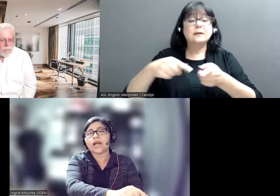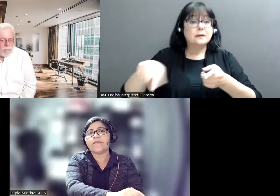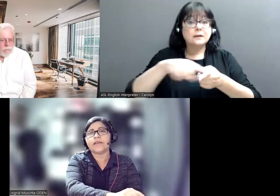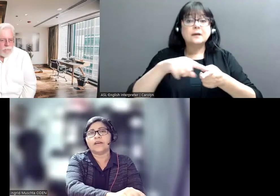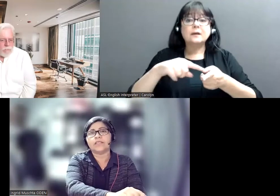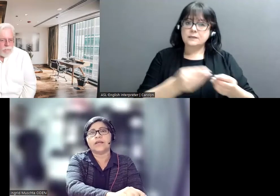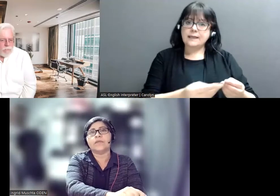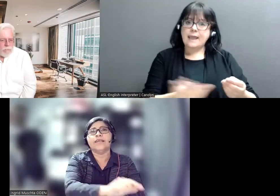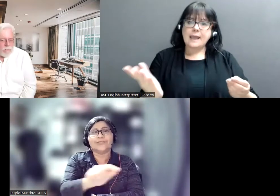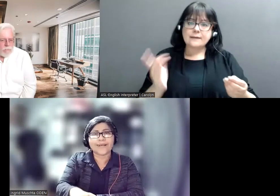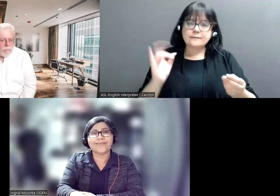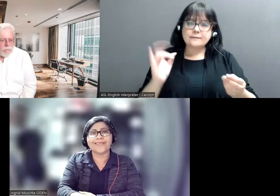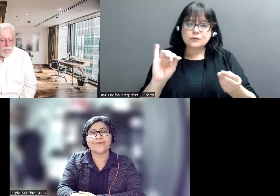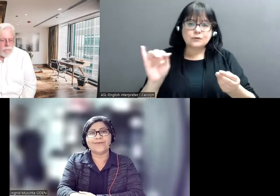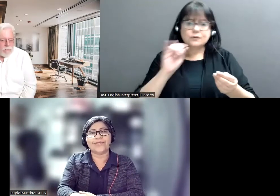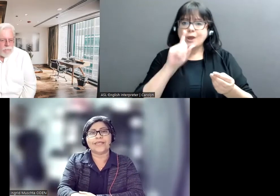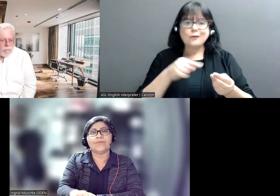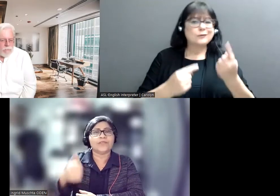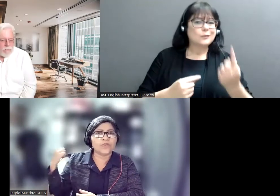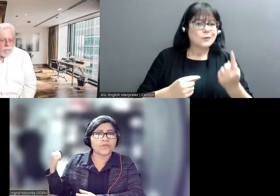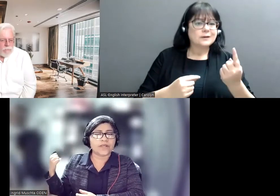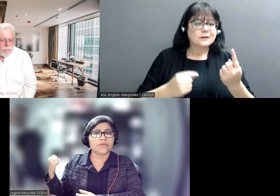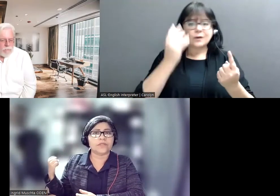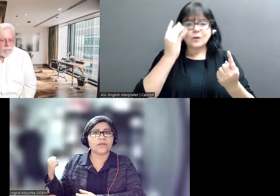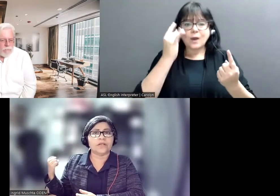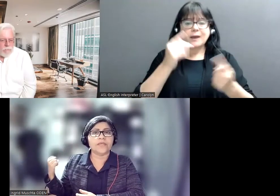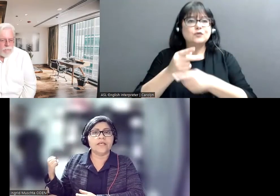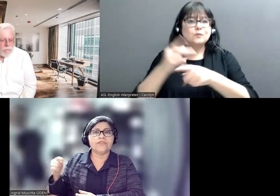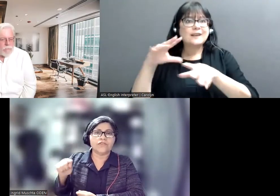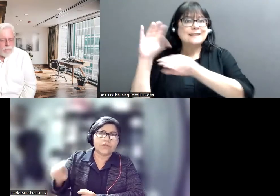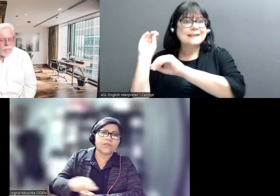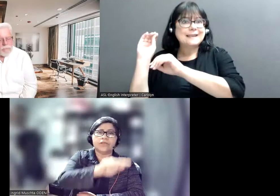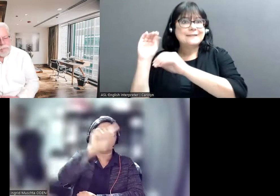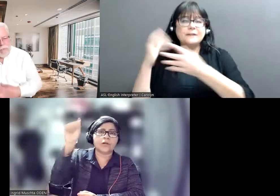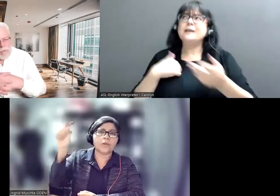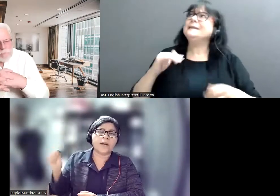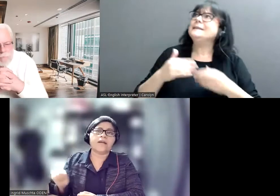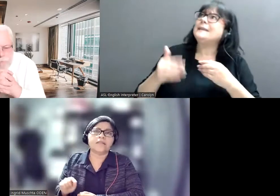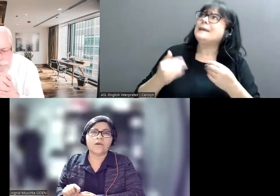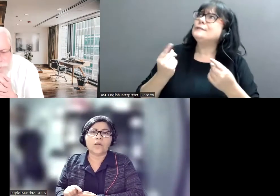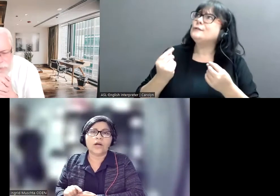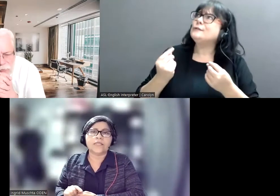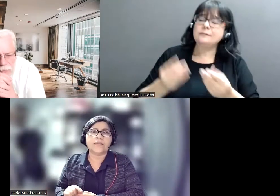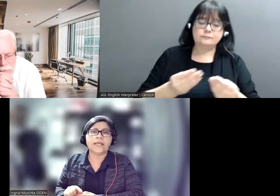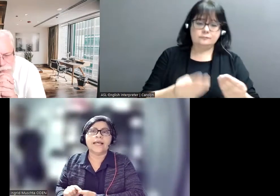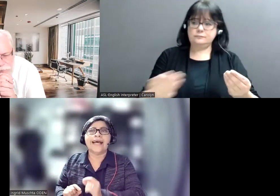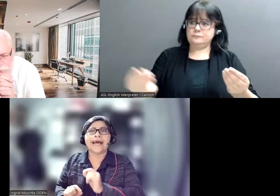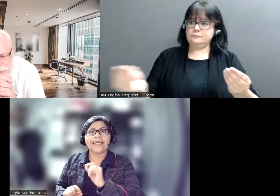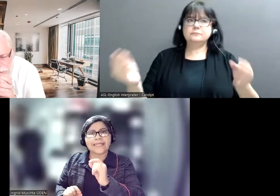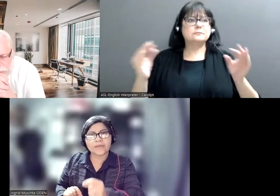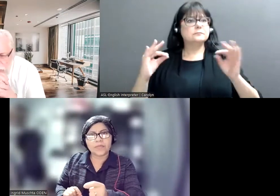they were having a hard time trying to get through their day when the supervisor was gone. So just, circle back on the whole concept